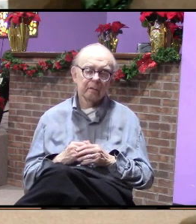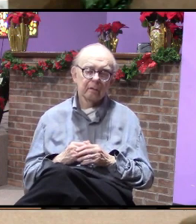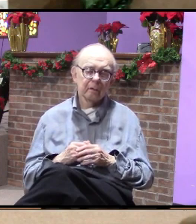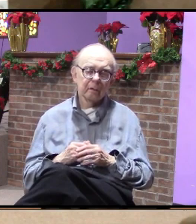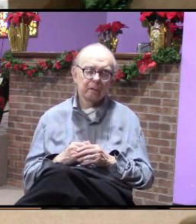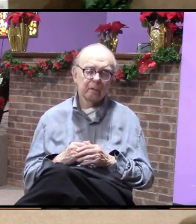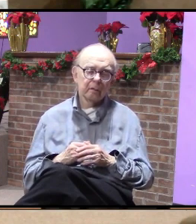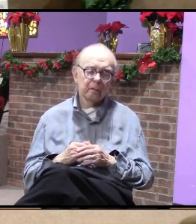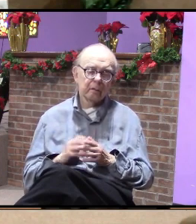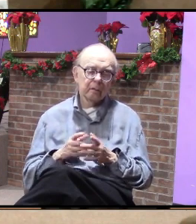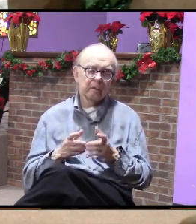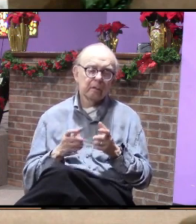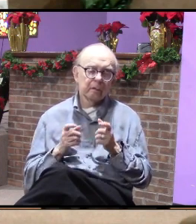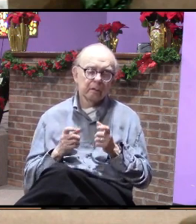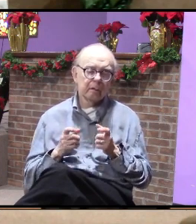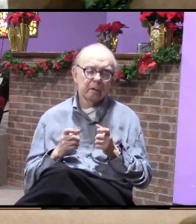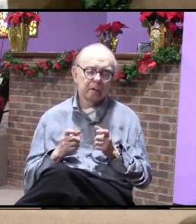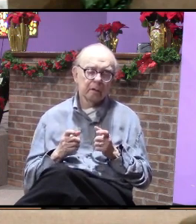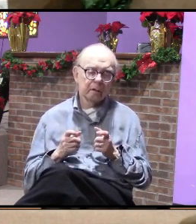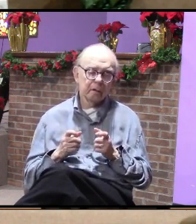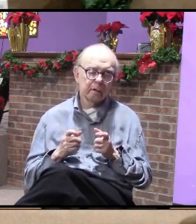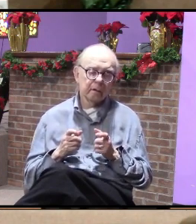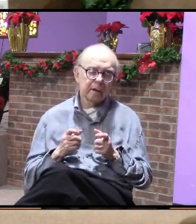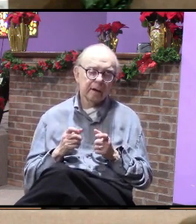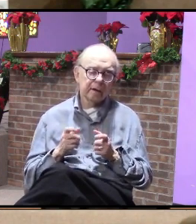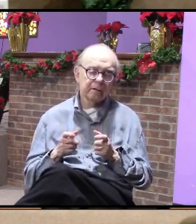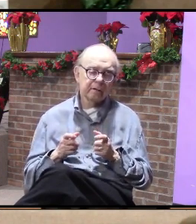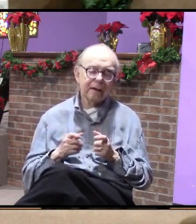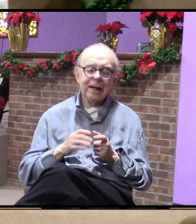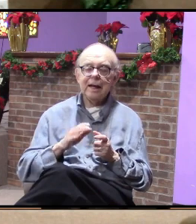That all of a sudden, in her latter days of life,